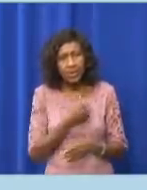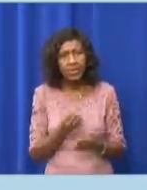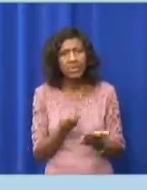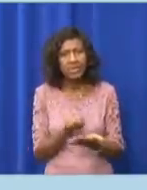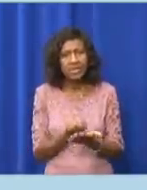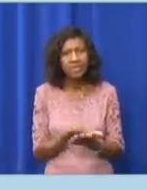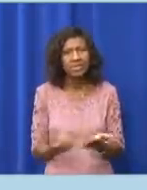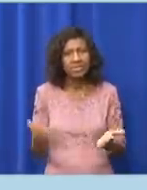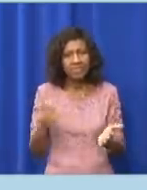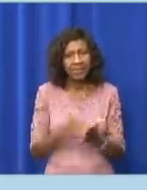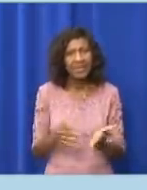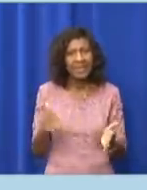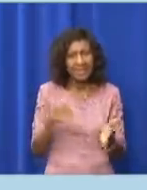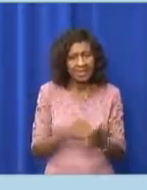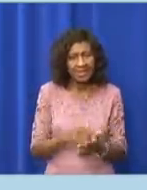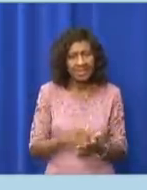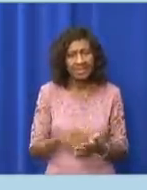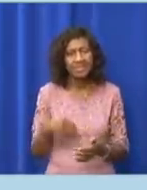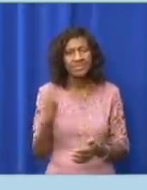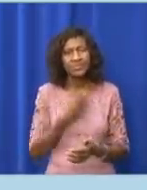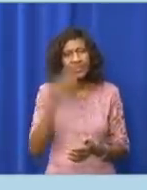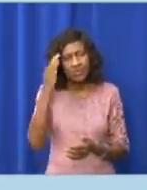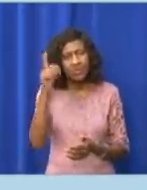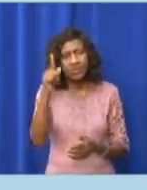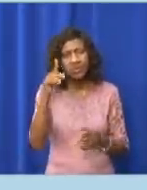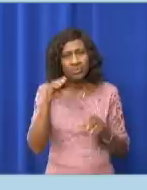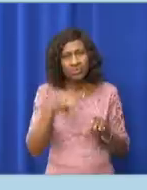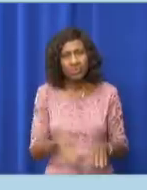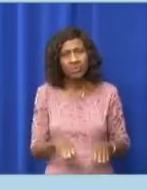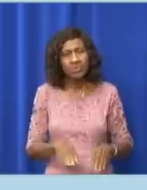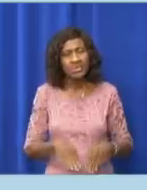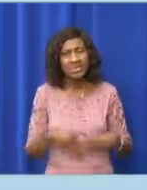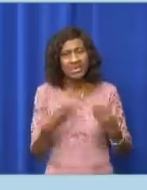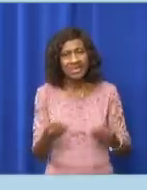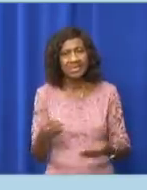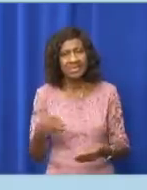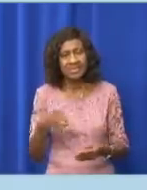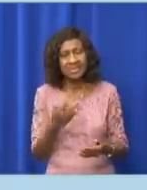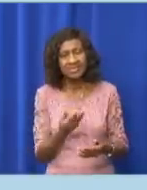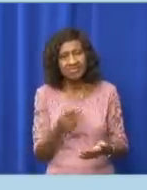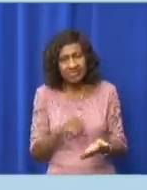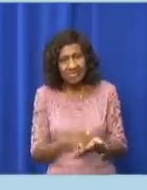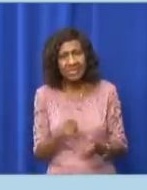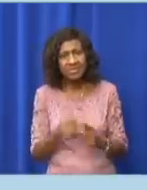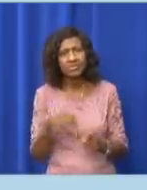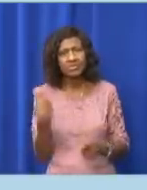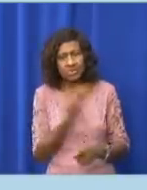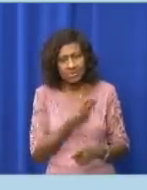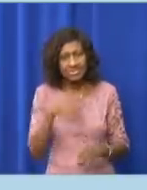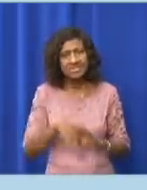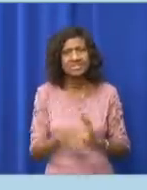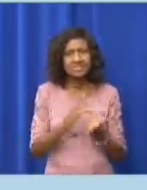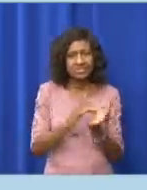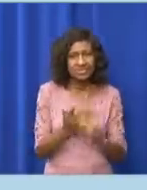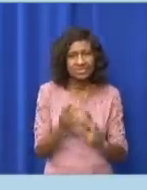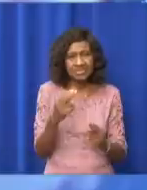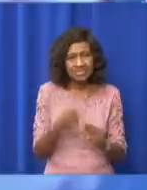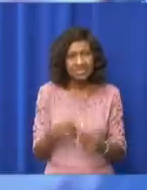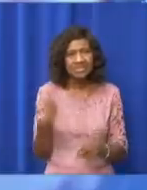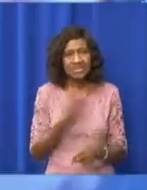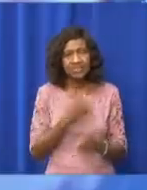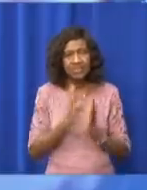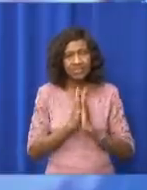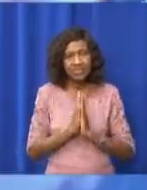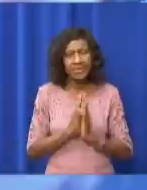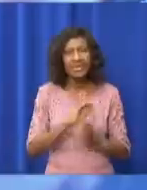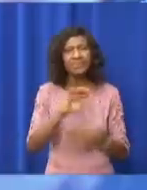requests, knowing that you're perfectly able to grant them, because we ask them in the name of Jesus. Amen. And